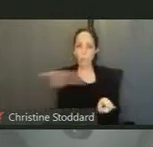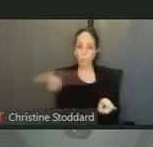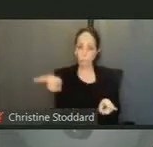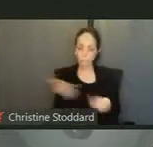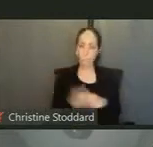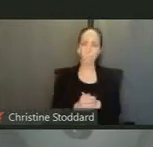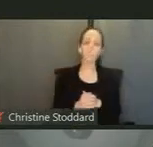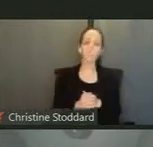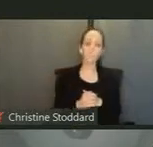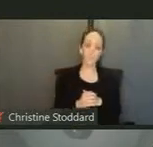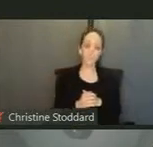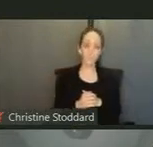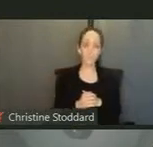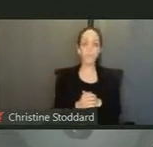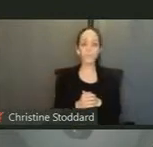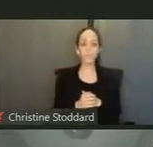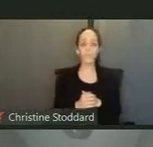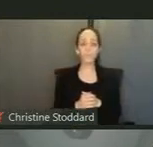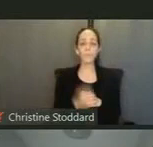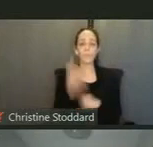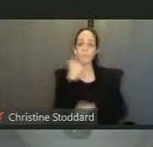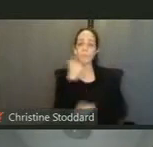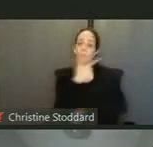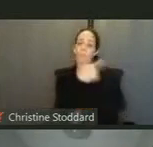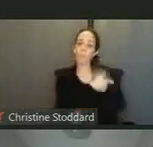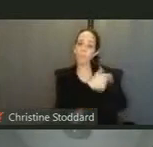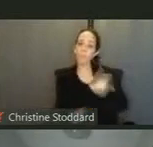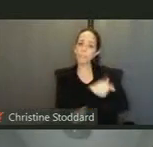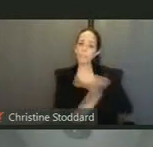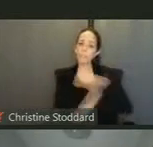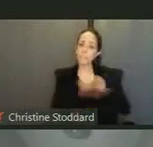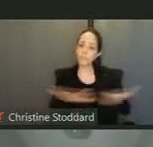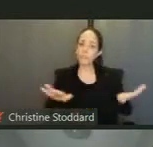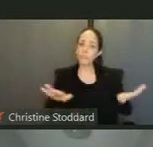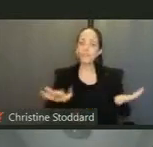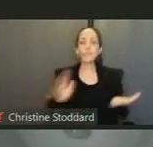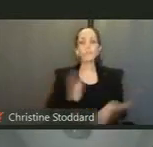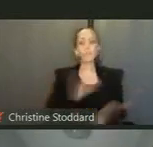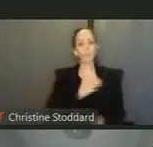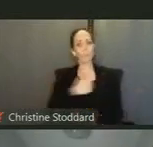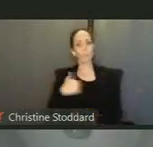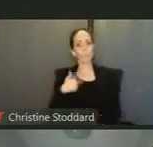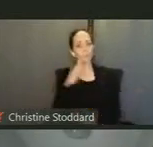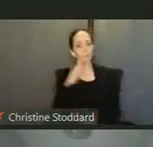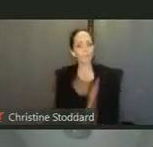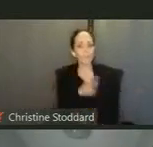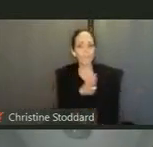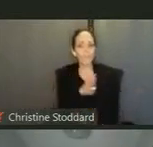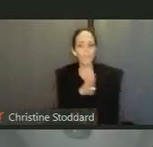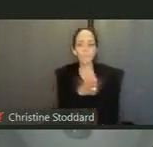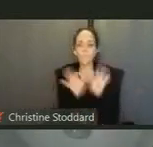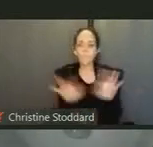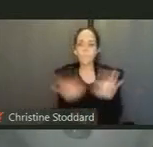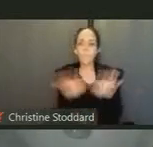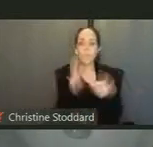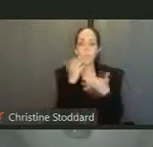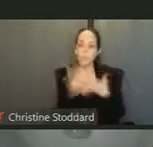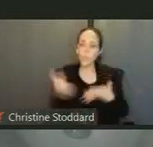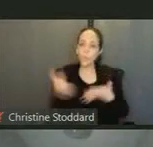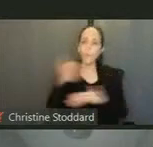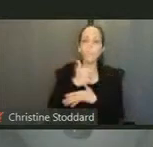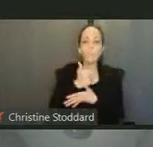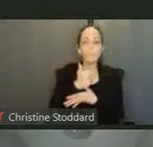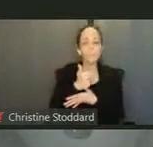to vaccine distribution, our members are eager to ensure that prioritization utilizes a